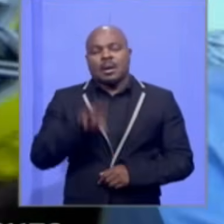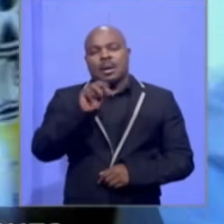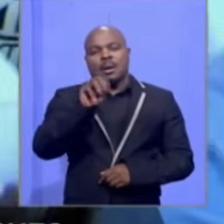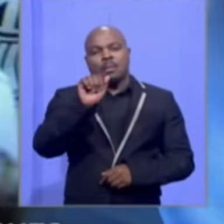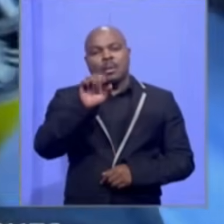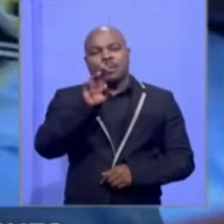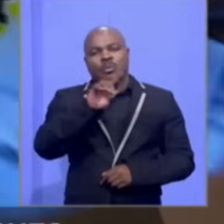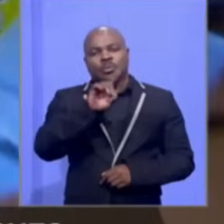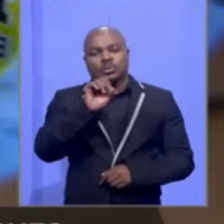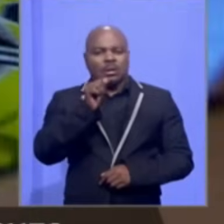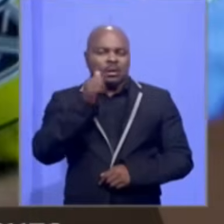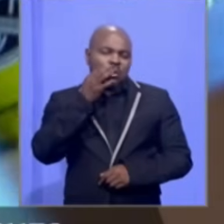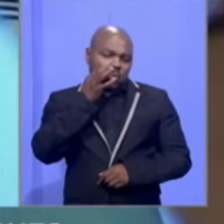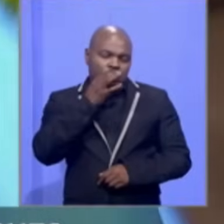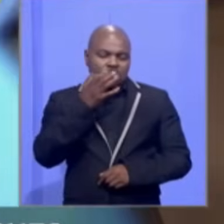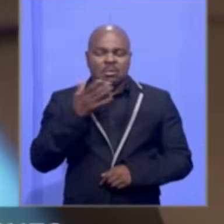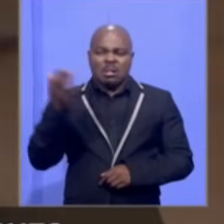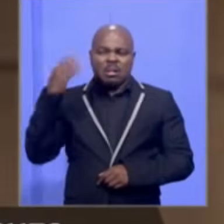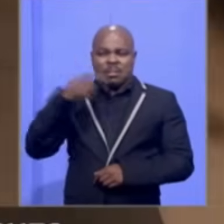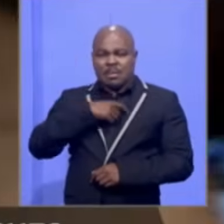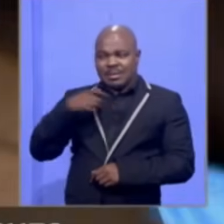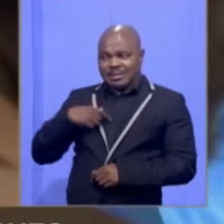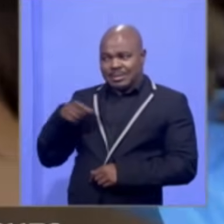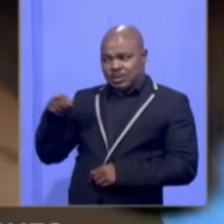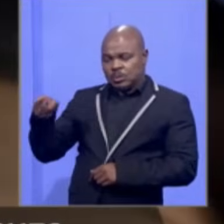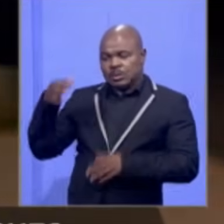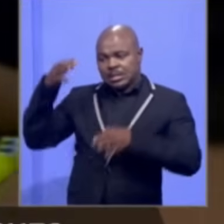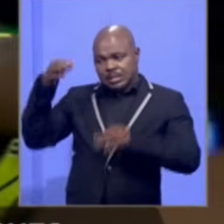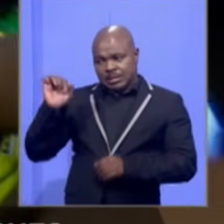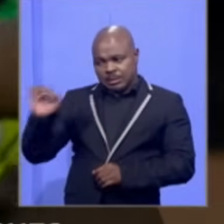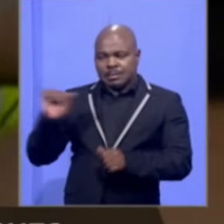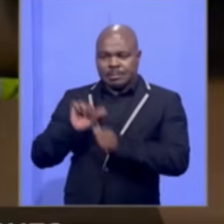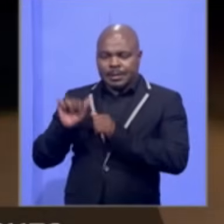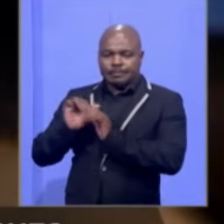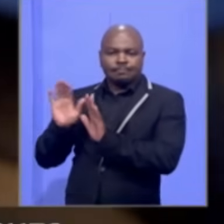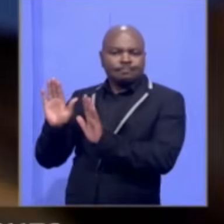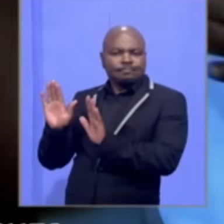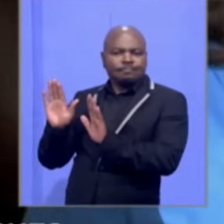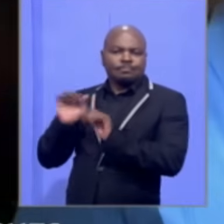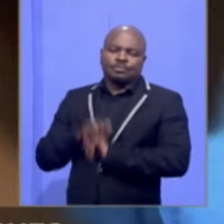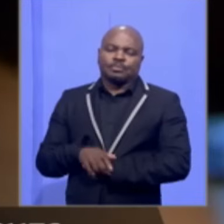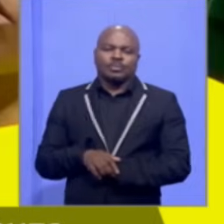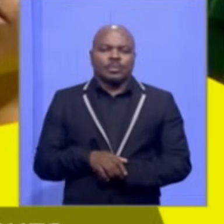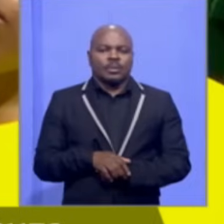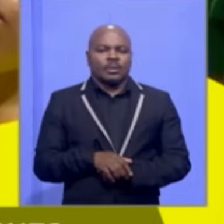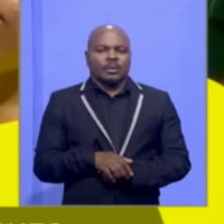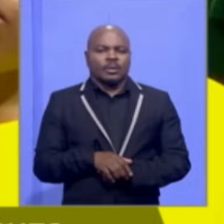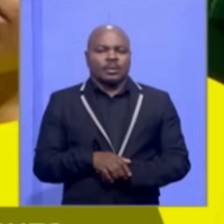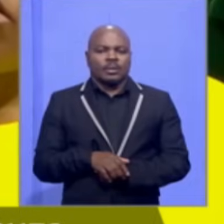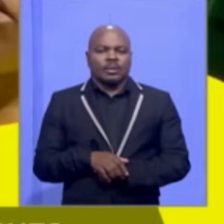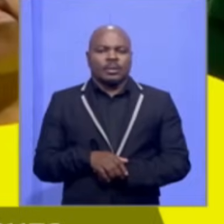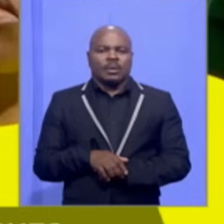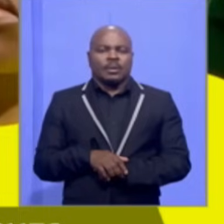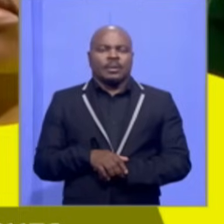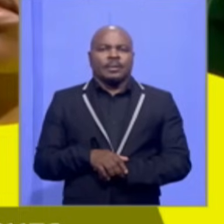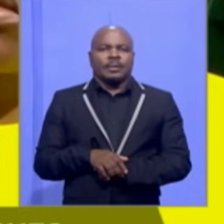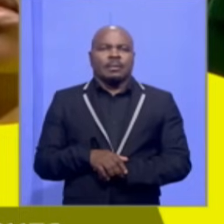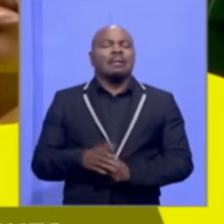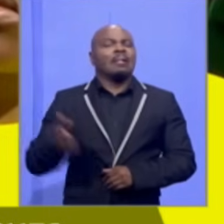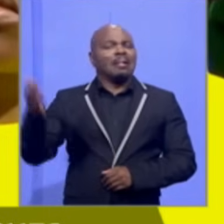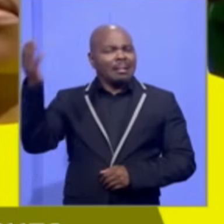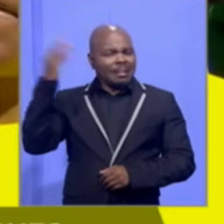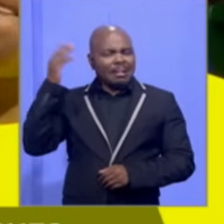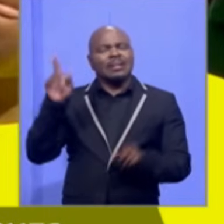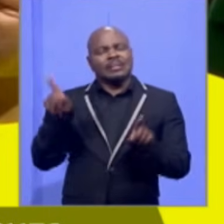mopresidente wa mehleng Jacob Zuma dikgetho tseo a di entseng di lokela ho tlohelwa di le jwalo. We have been through